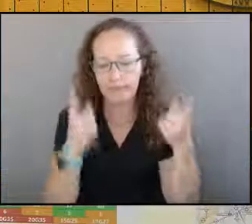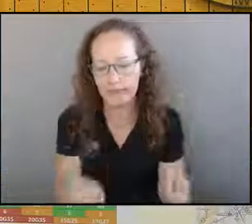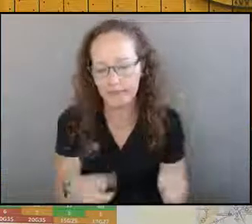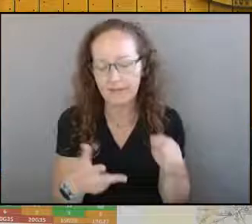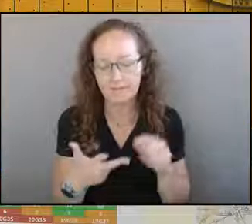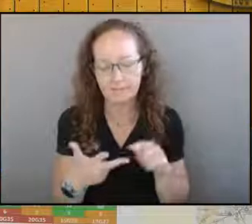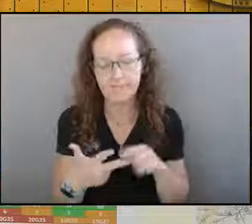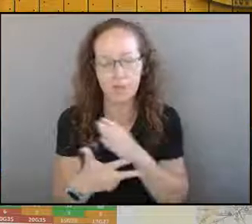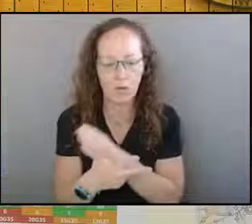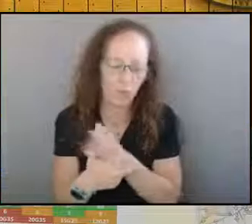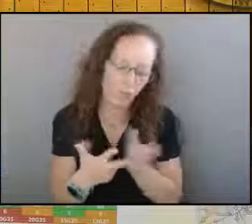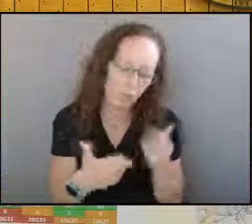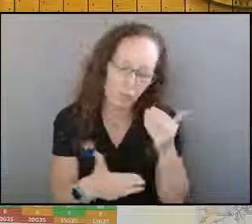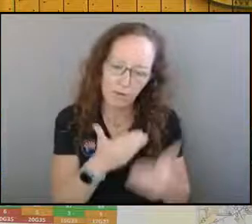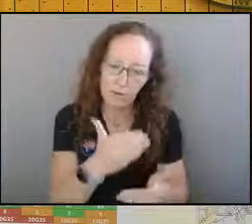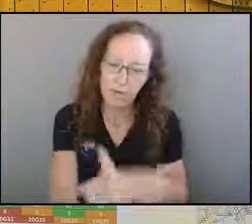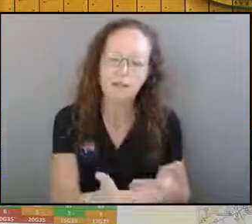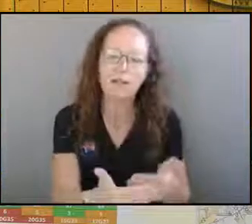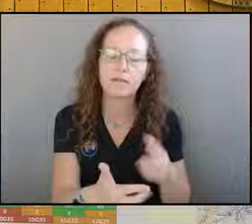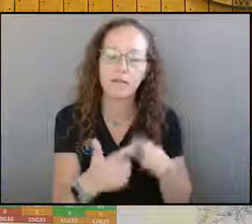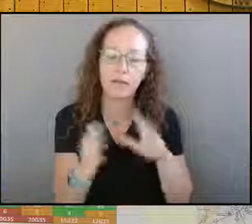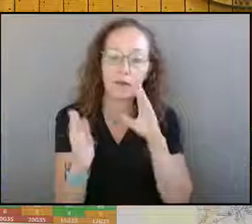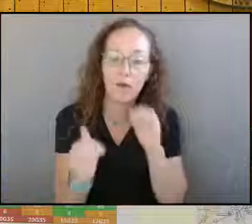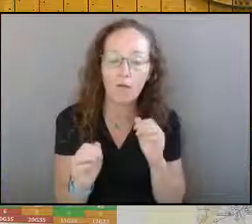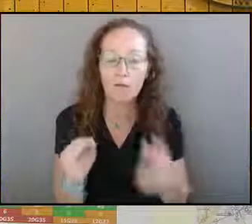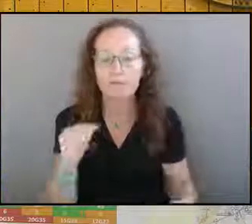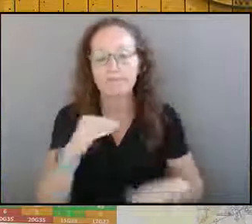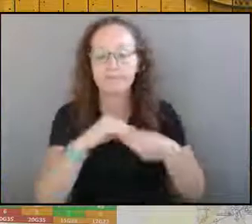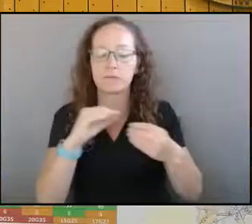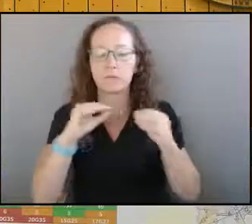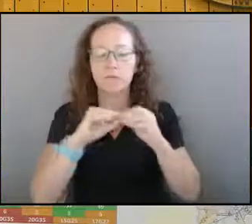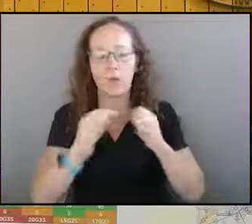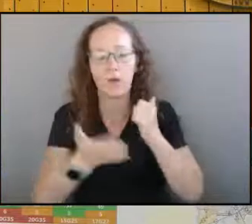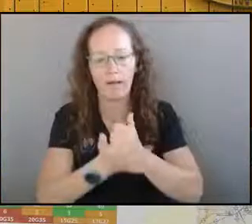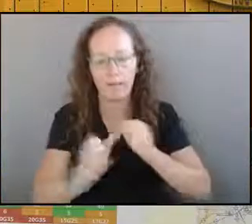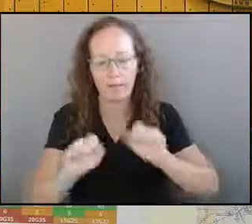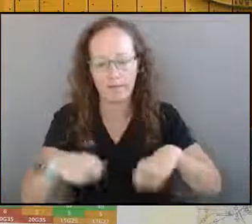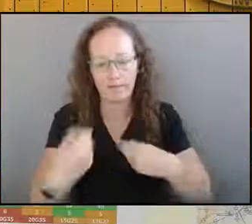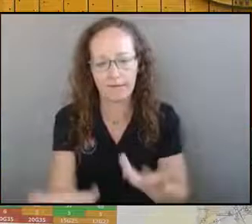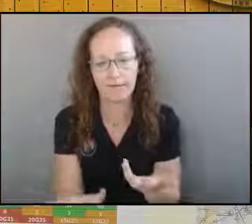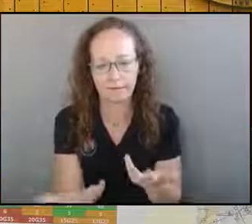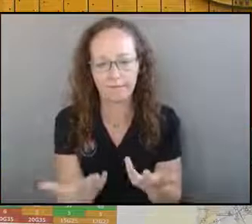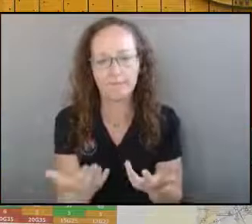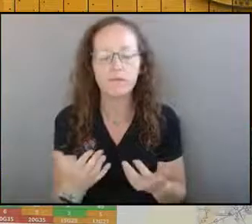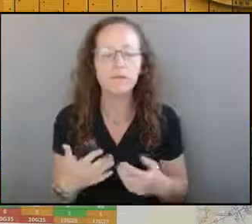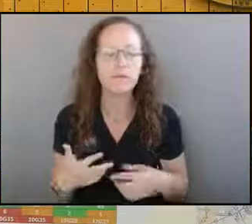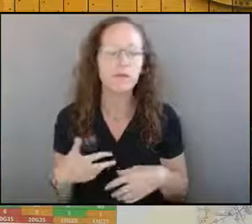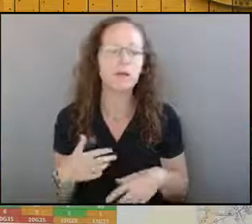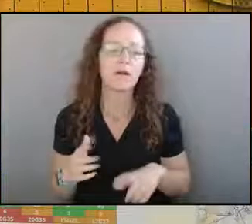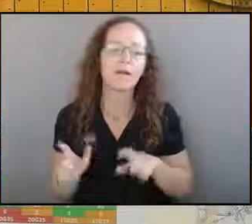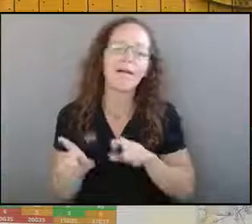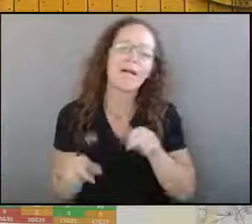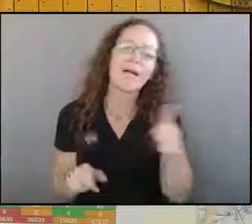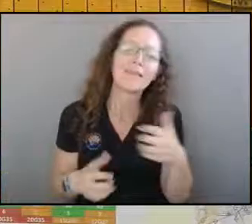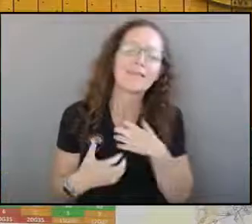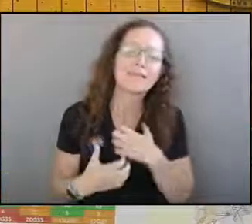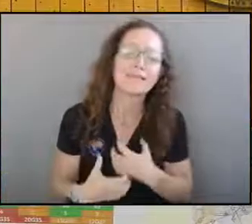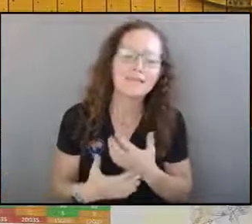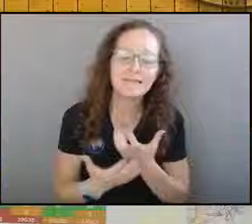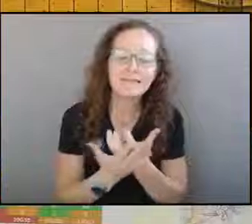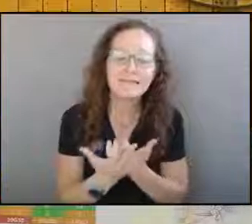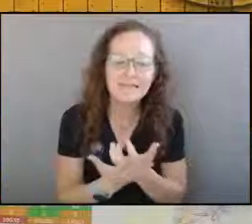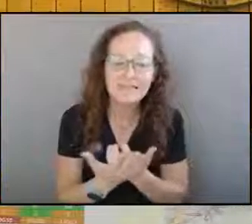hopefully we can get you additional help after you've completed that. And the other thing, I'm going to just beg everyone, please heed the direction